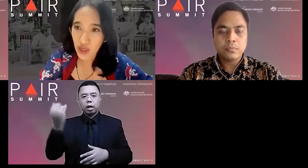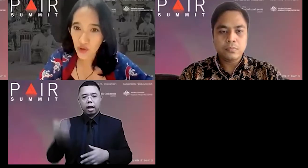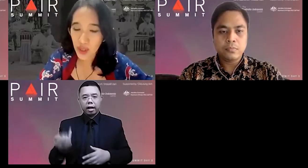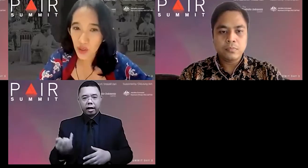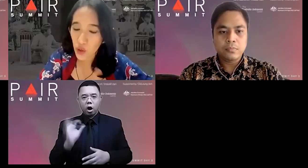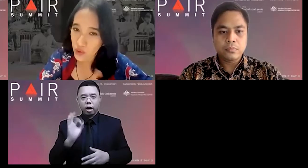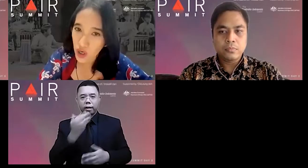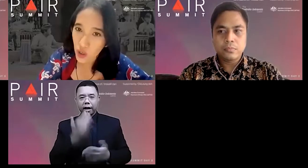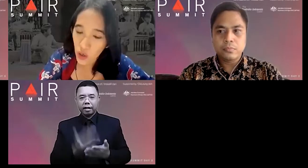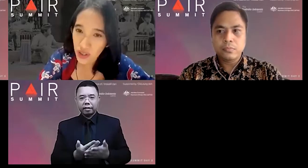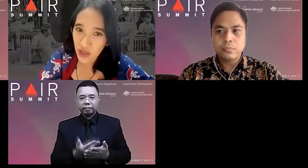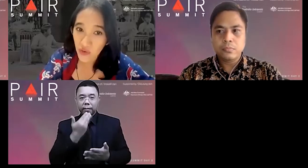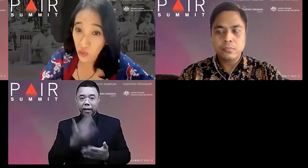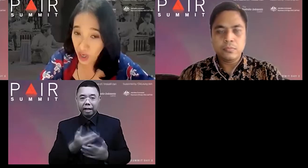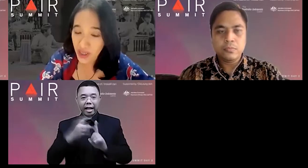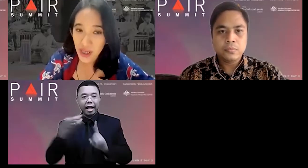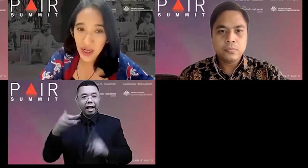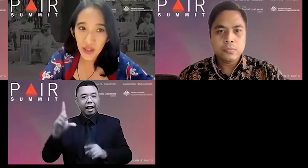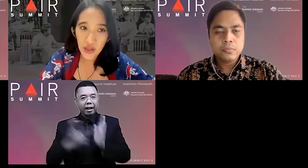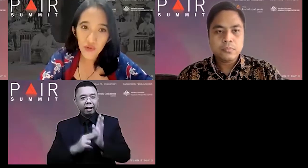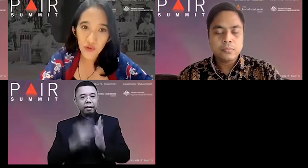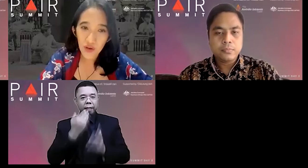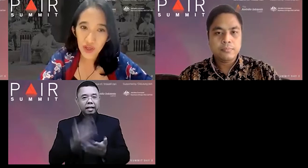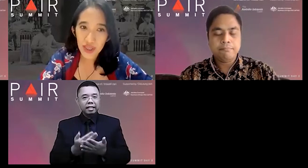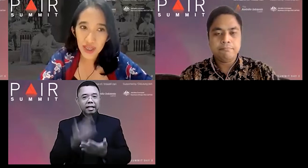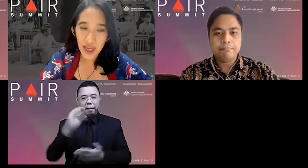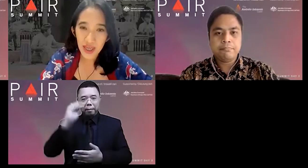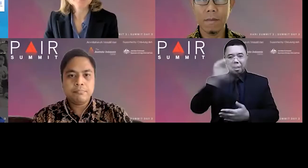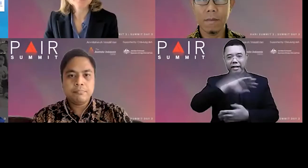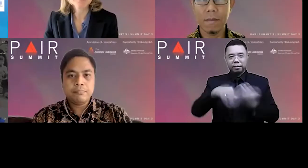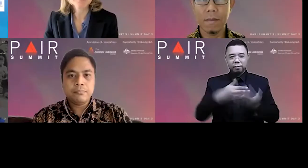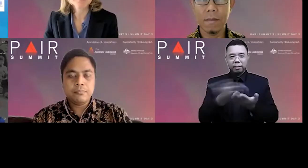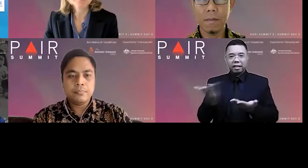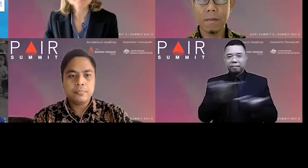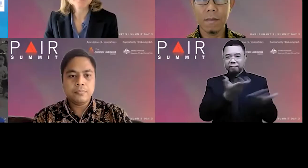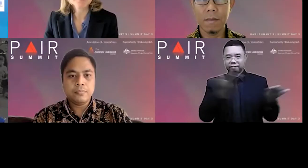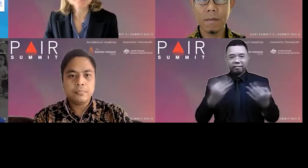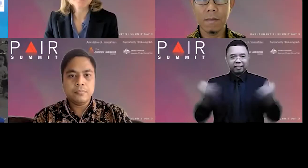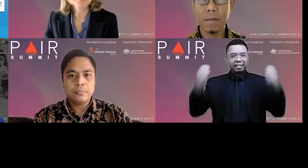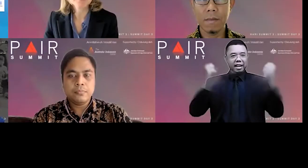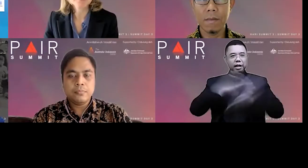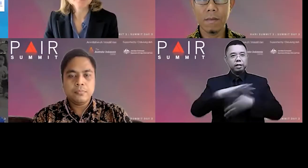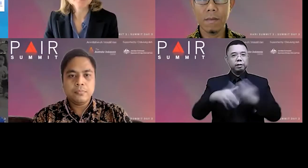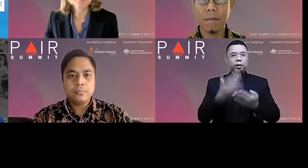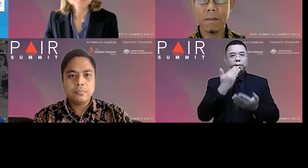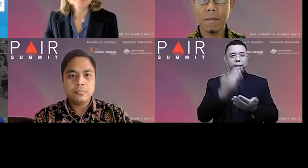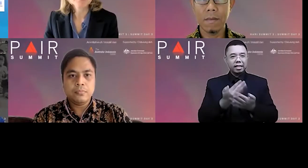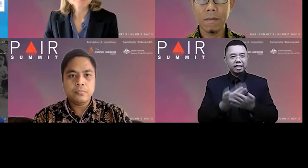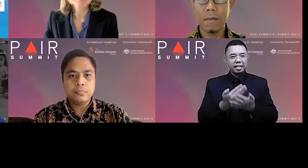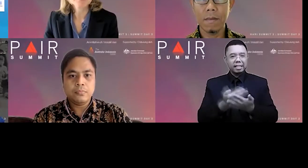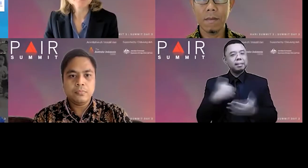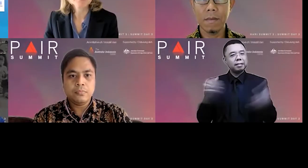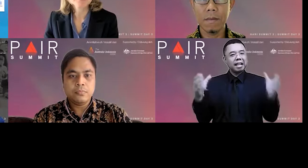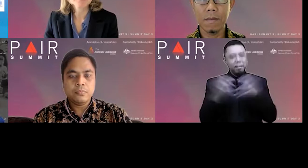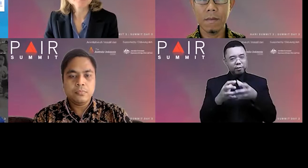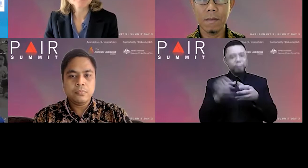good morning, everybody. Hope you are all safe and well. Thank you for having us today. Responding to your questions, Helen, it is